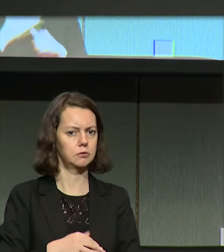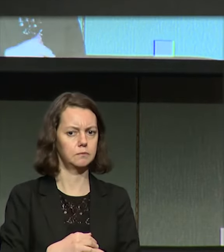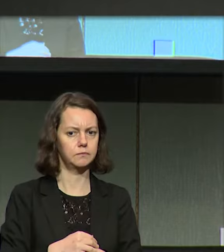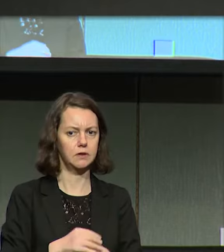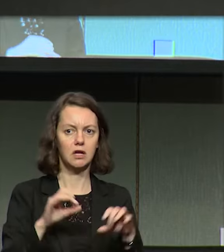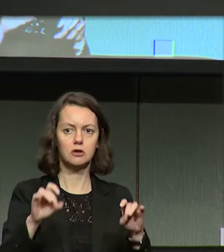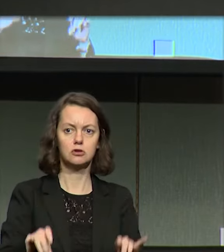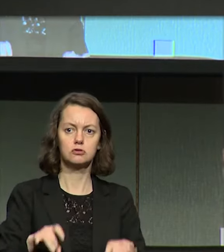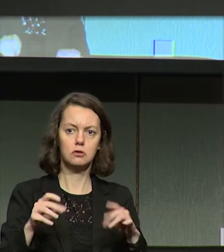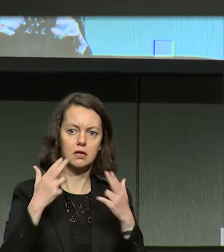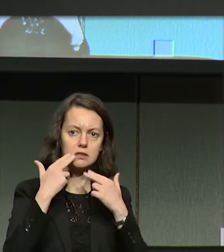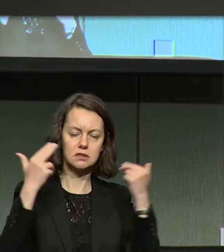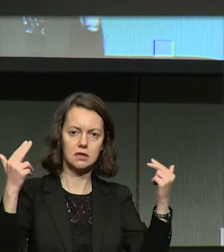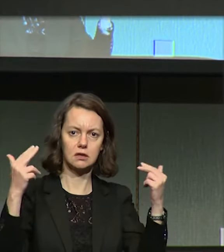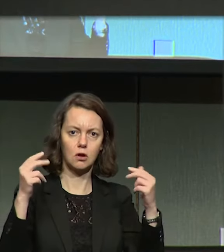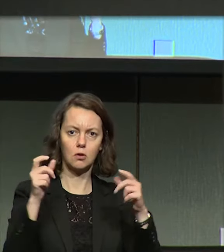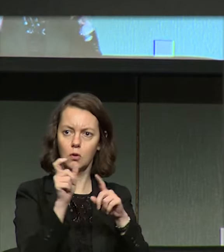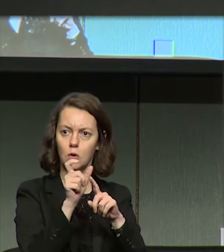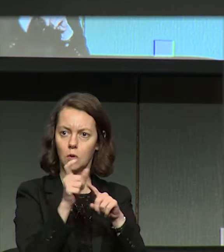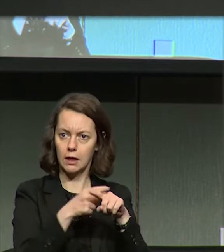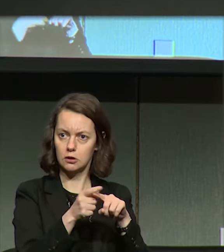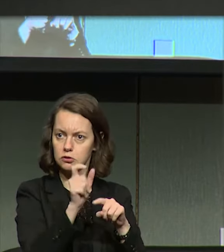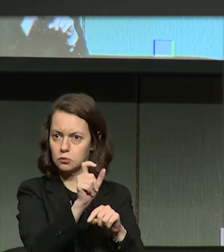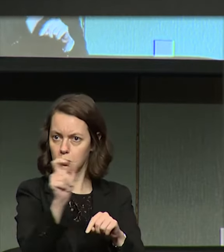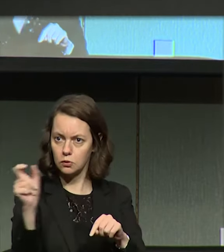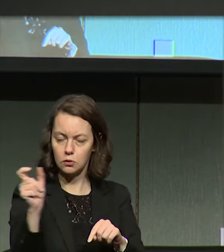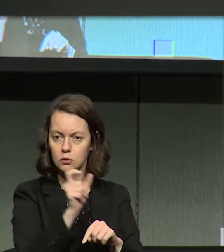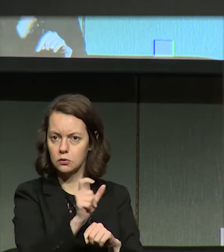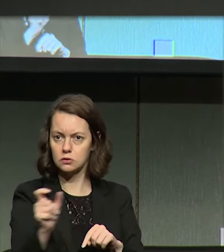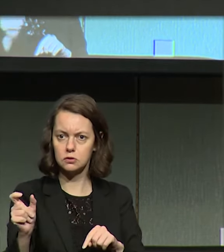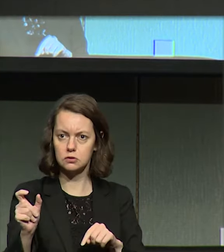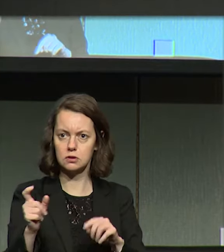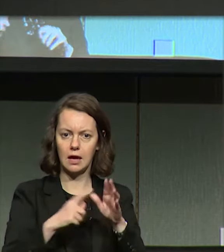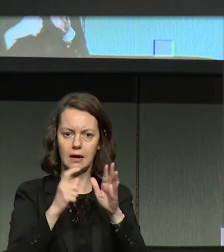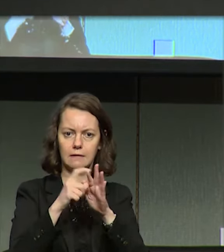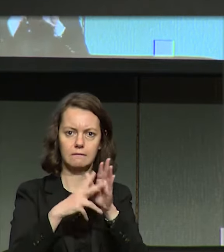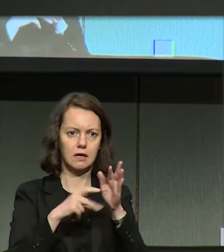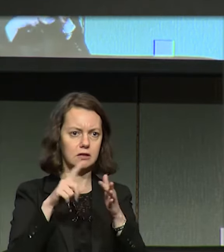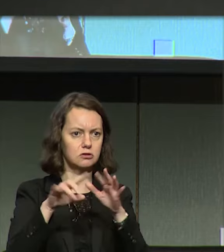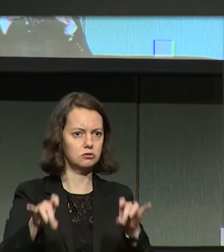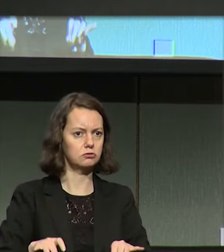anthem and the lyrics in there that talk about Advance Australia Fair,